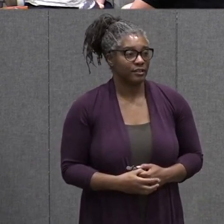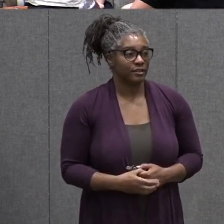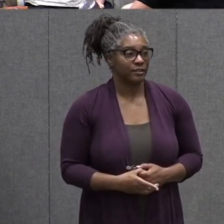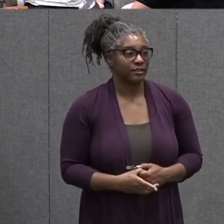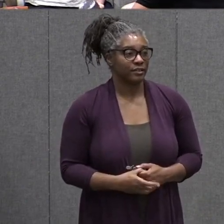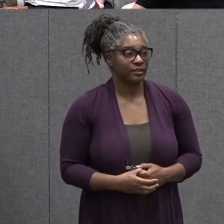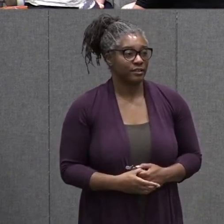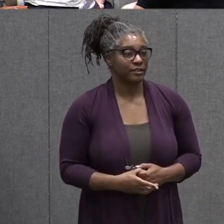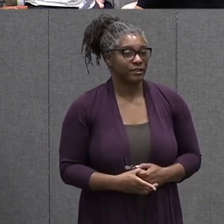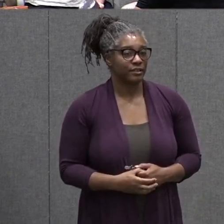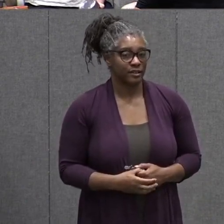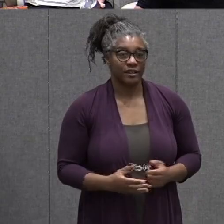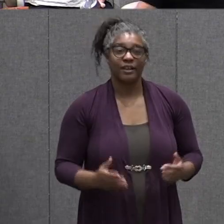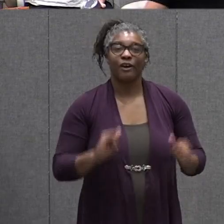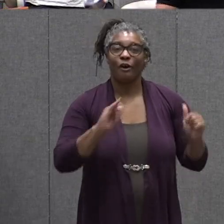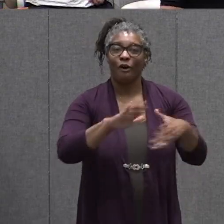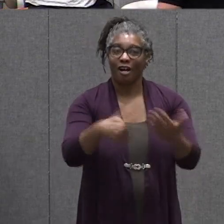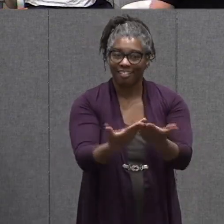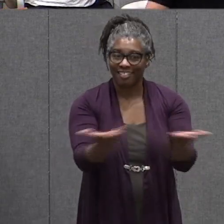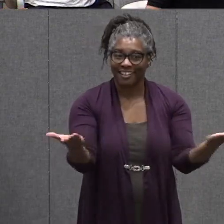1, 2, here we go.